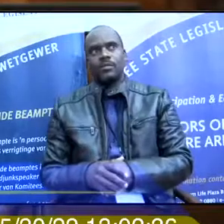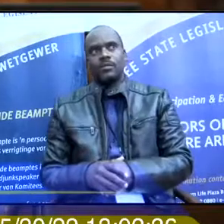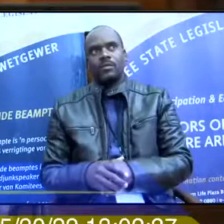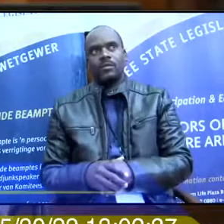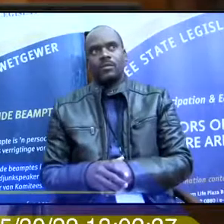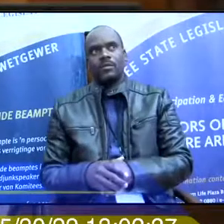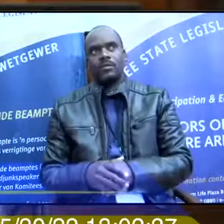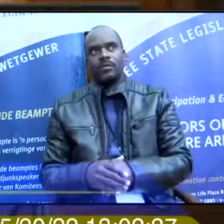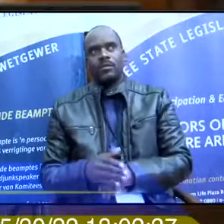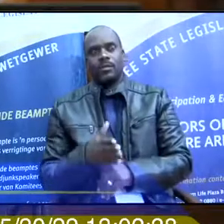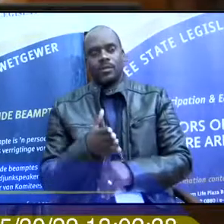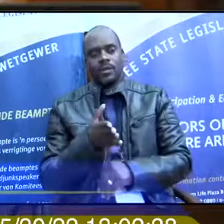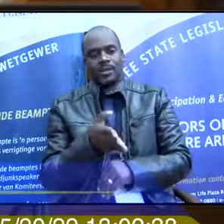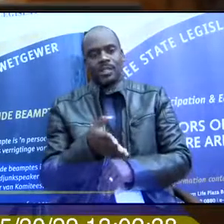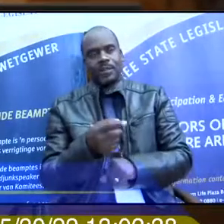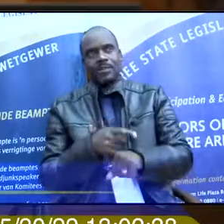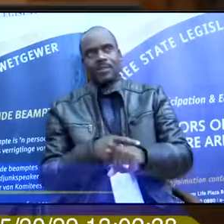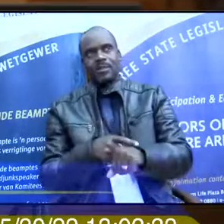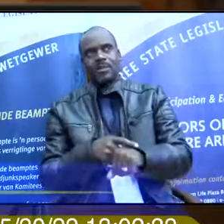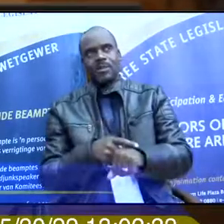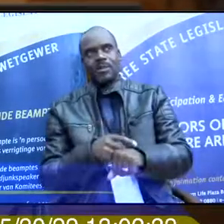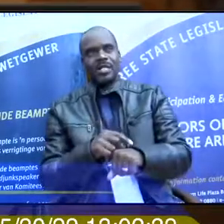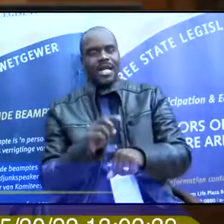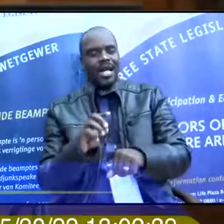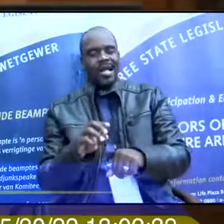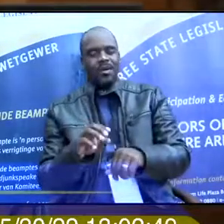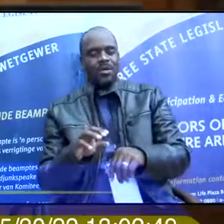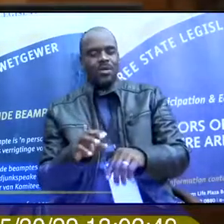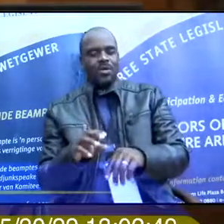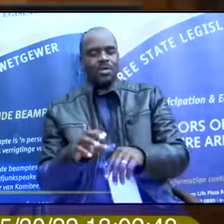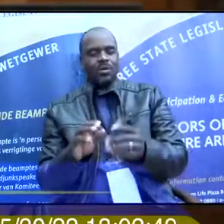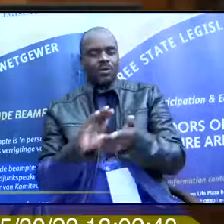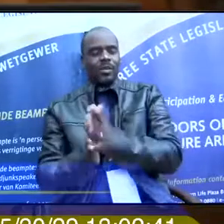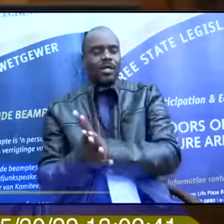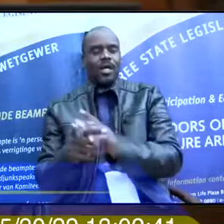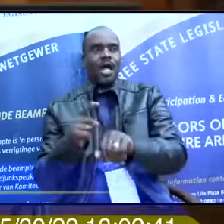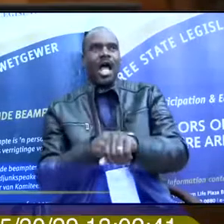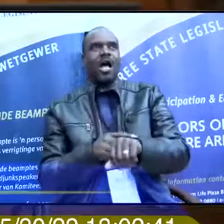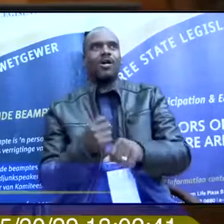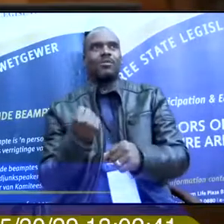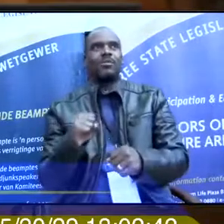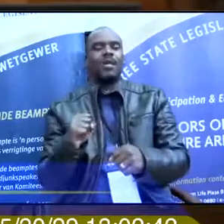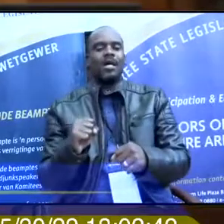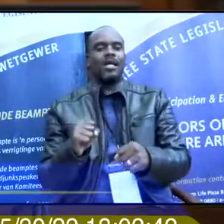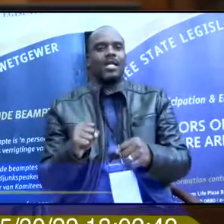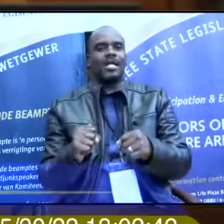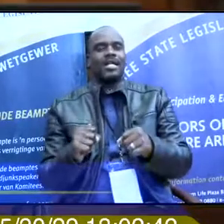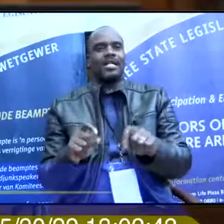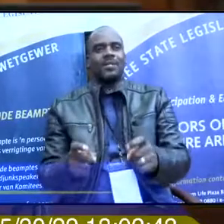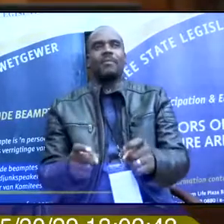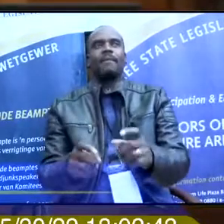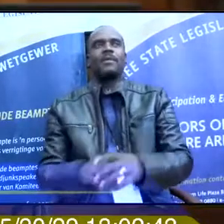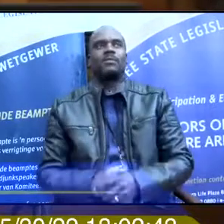without wasting time let me go straight to our inputs as dinosaur the program director